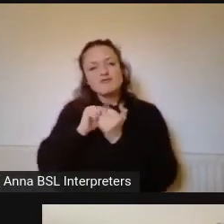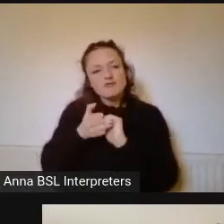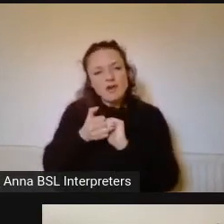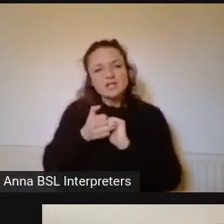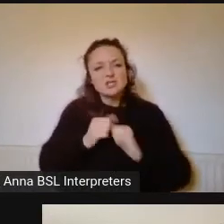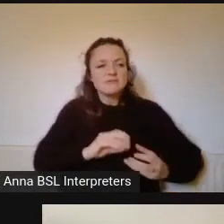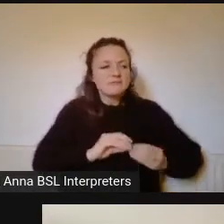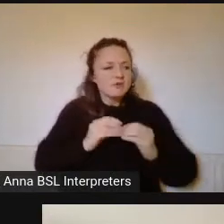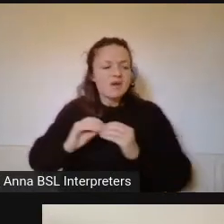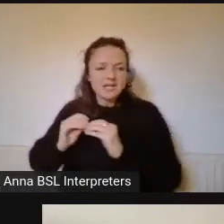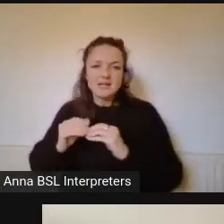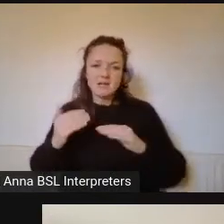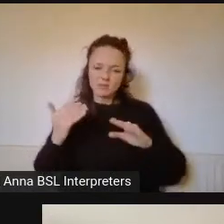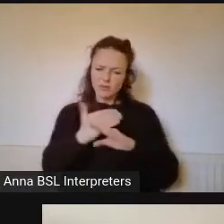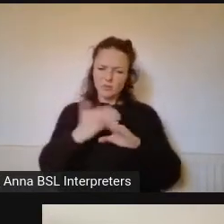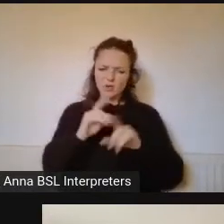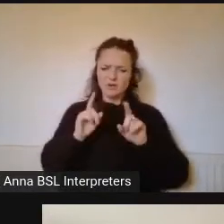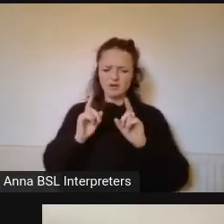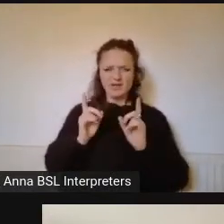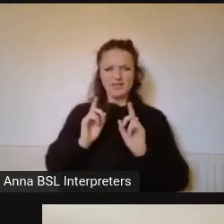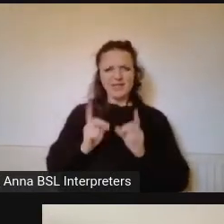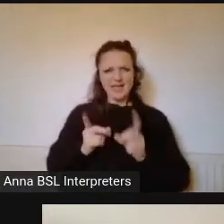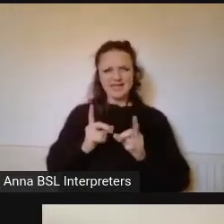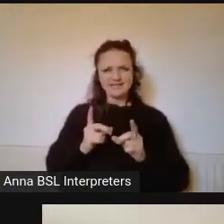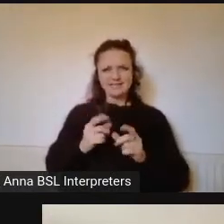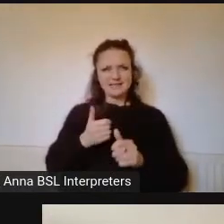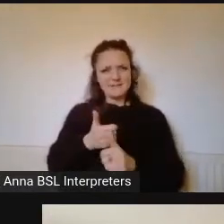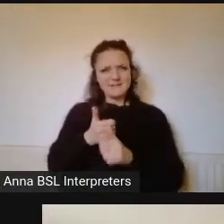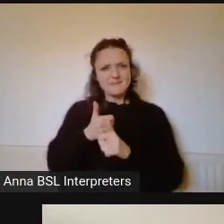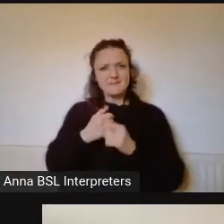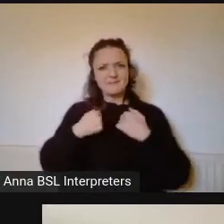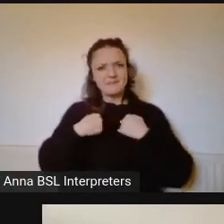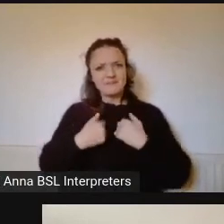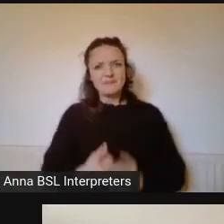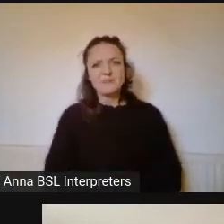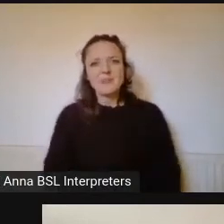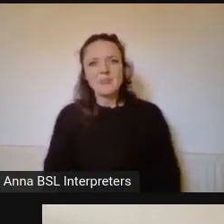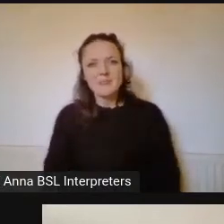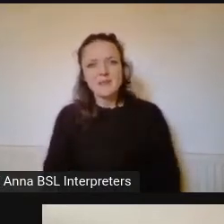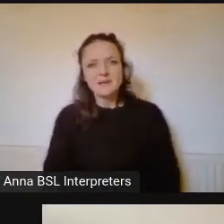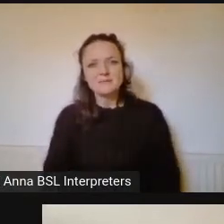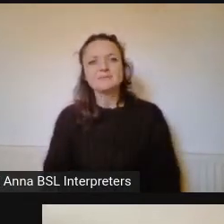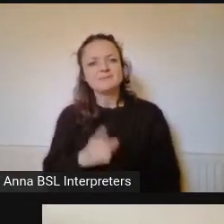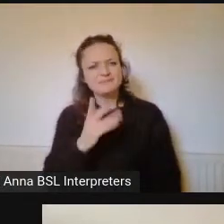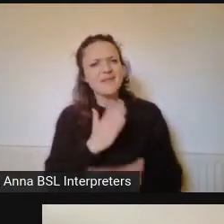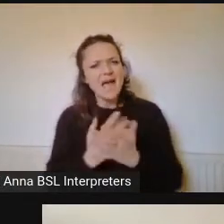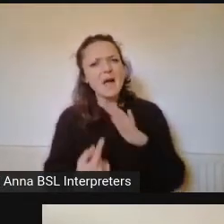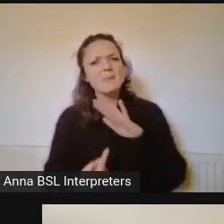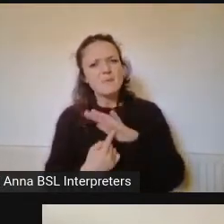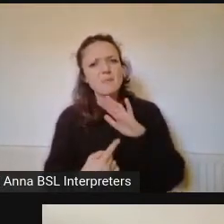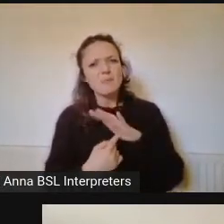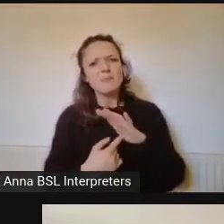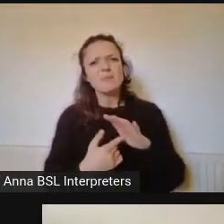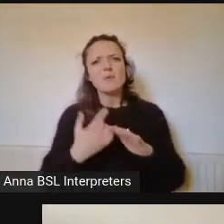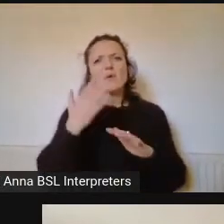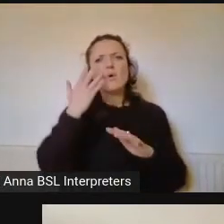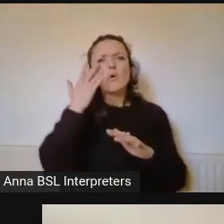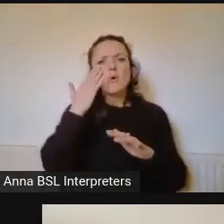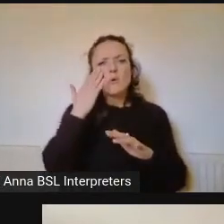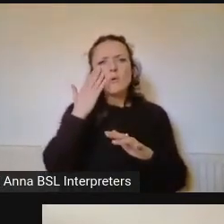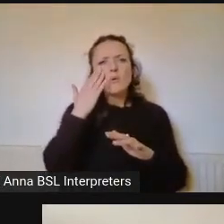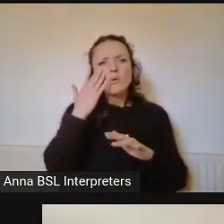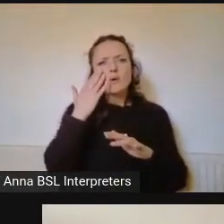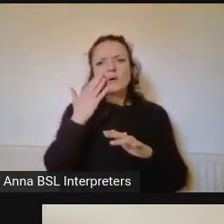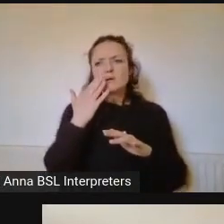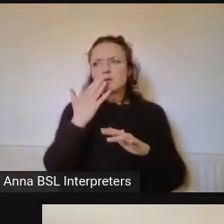work itself. Yeah, vitally important, I think. Thank you, as you say, particularly when you're working on such